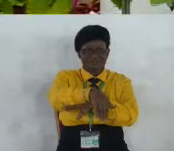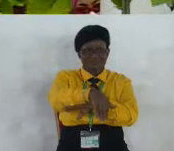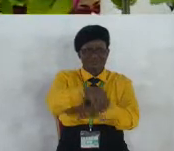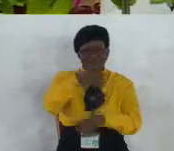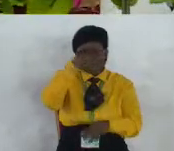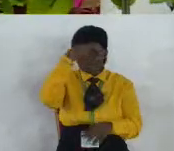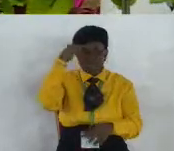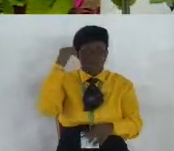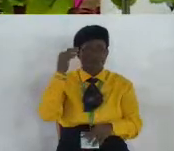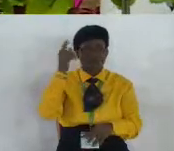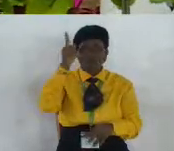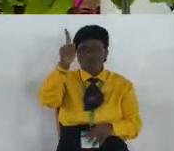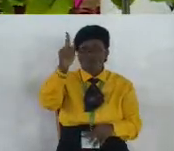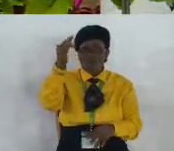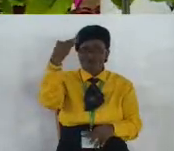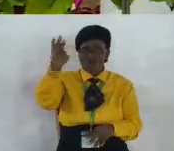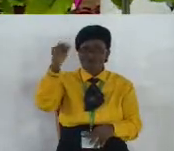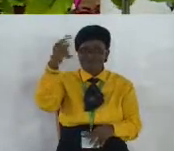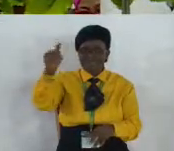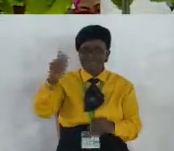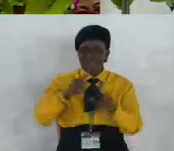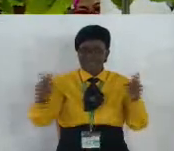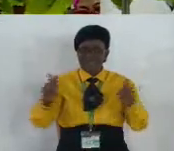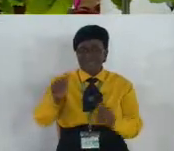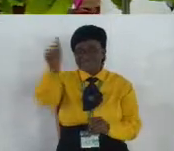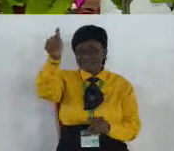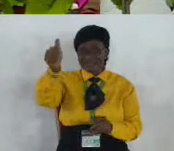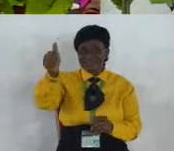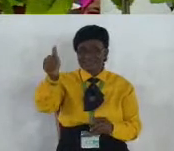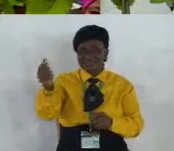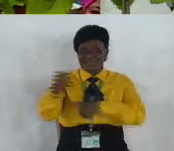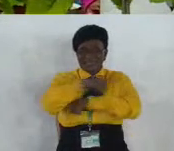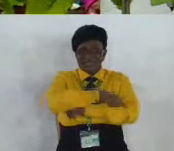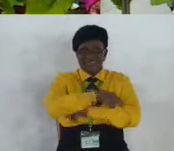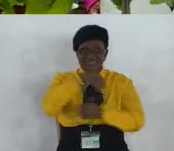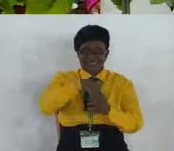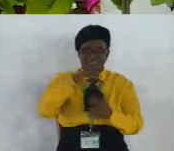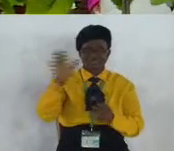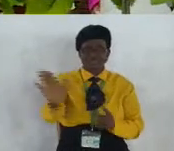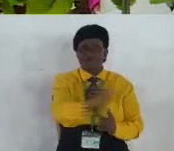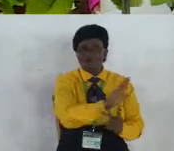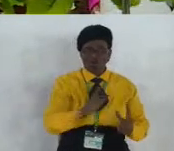Because one of the greatest days in your life